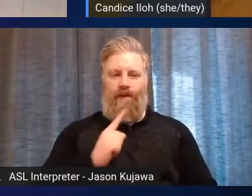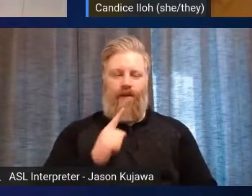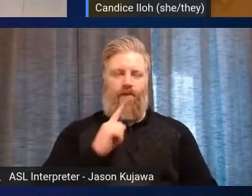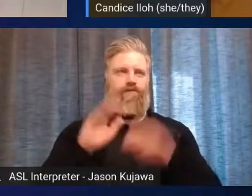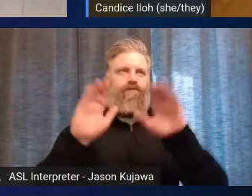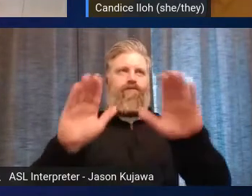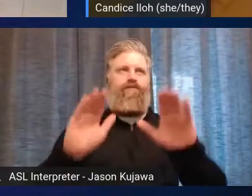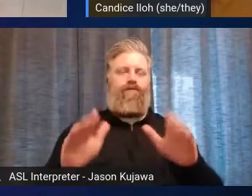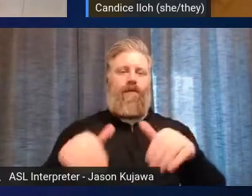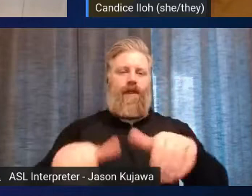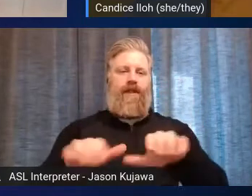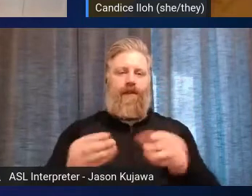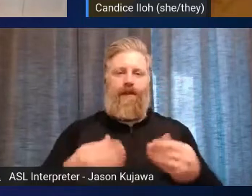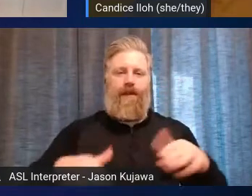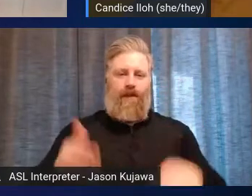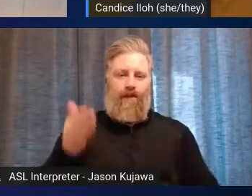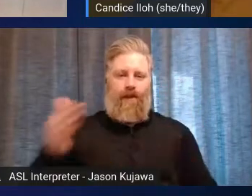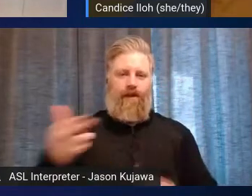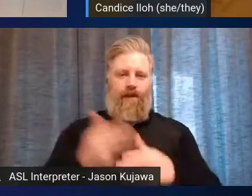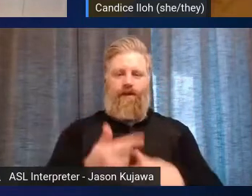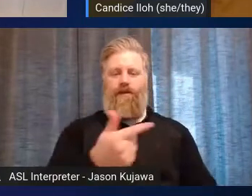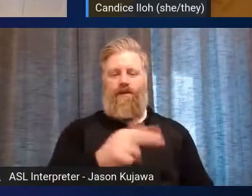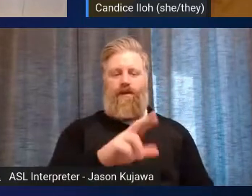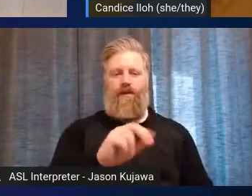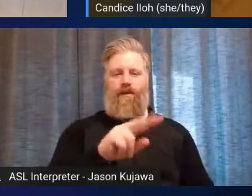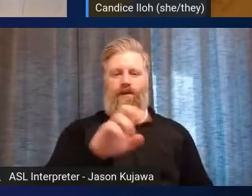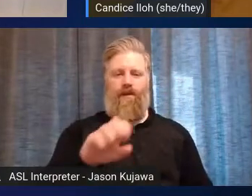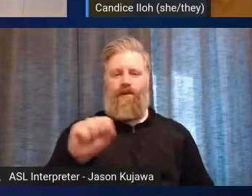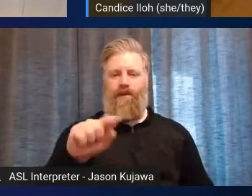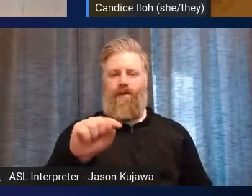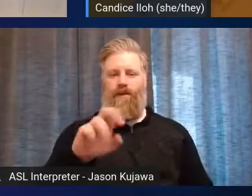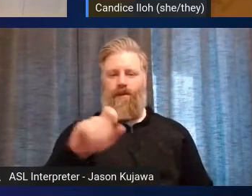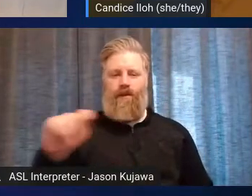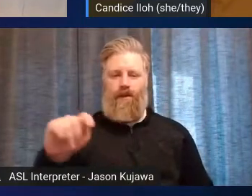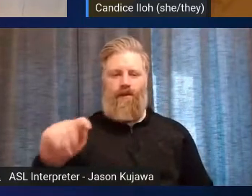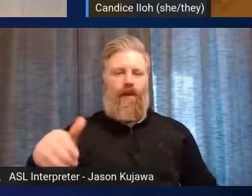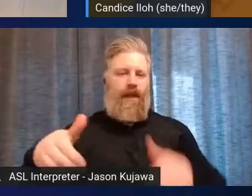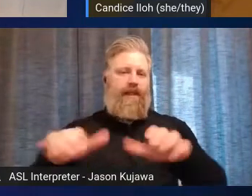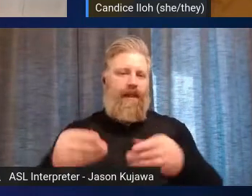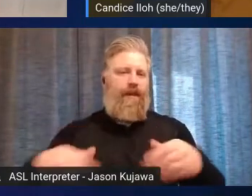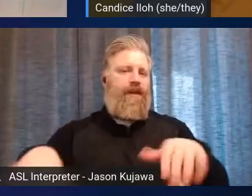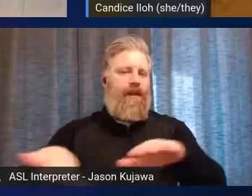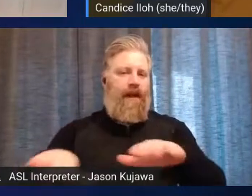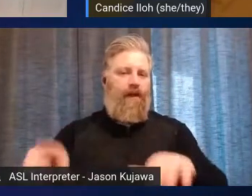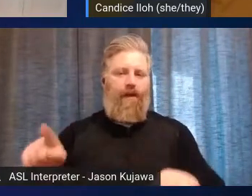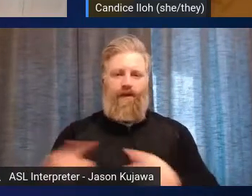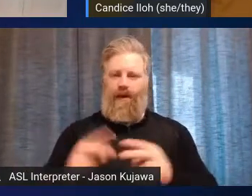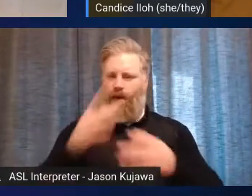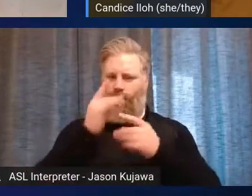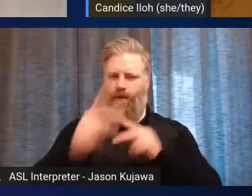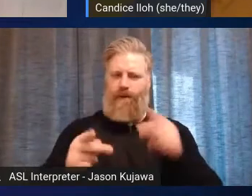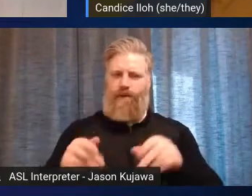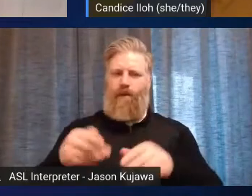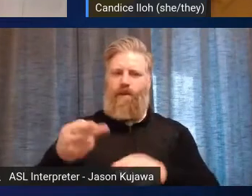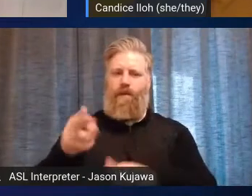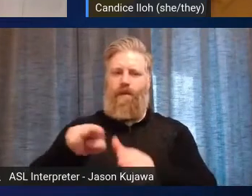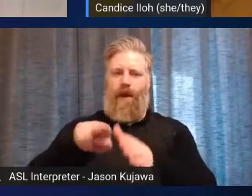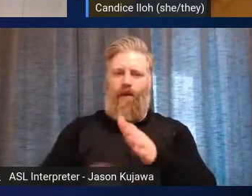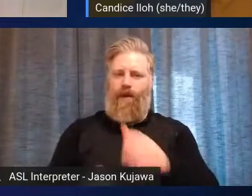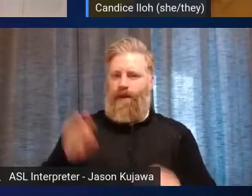New Haven called Grove Street Cemetery, which has some very interesting people buried in it. It's, I think, the